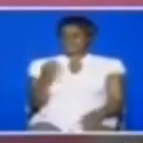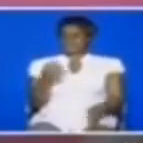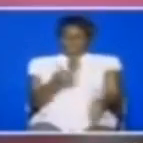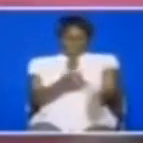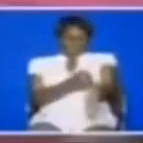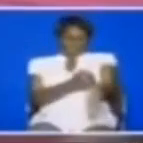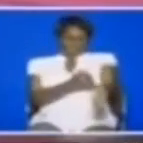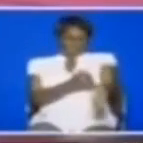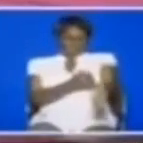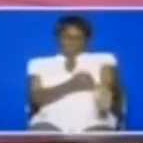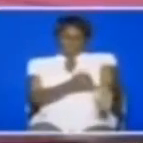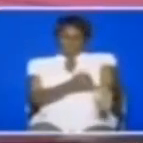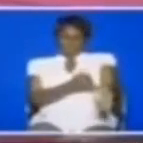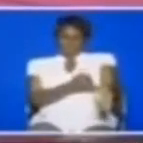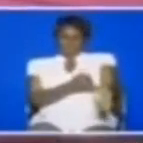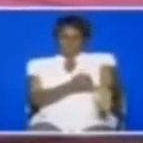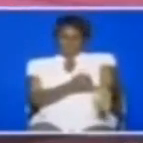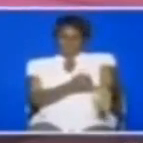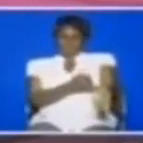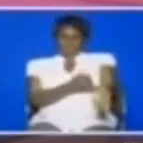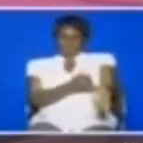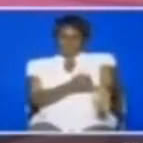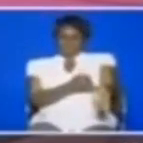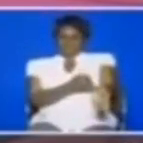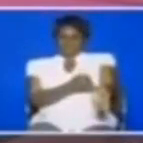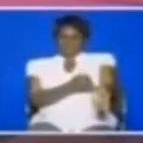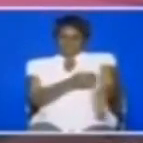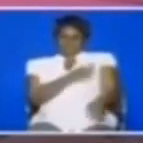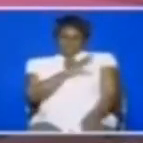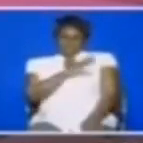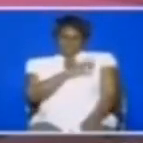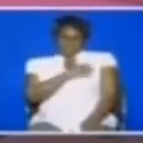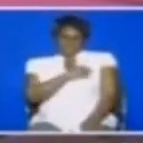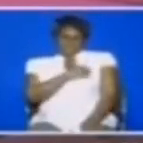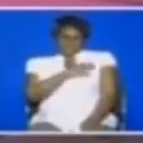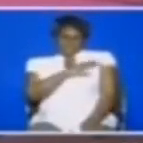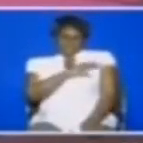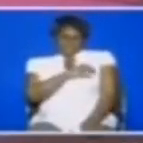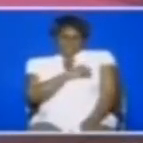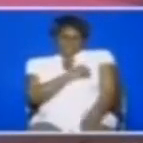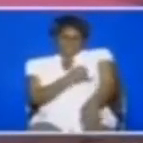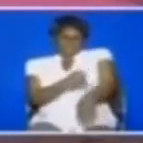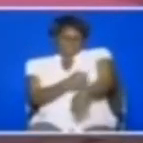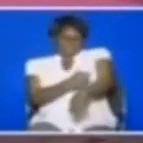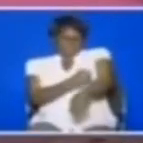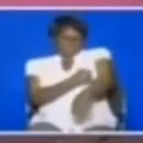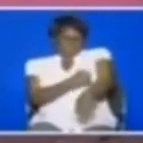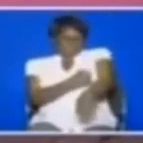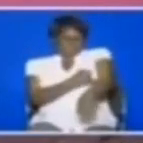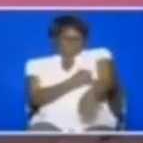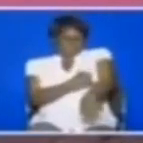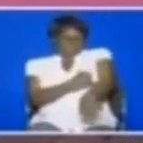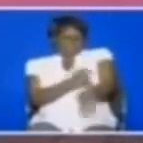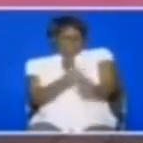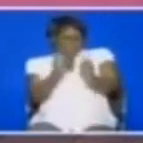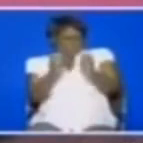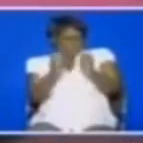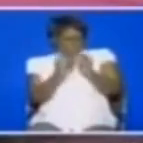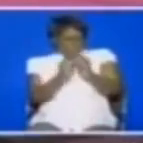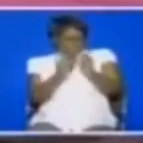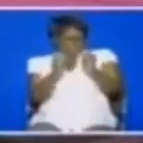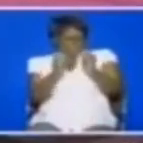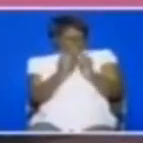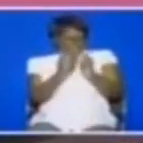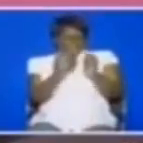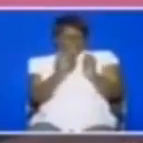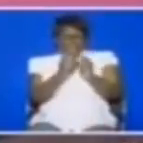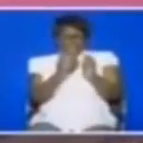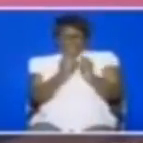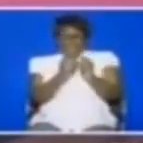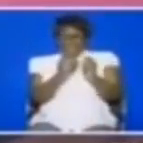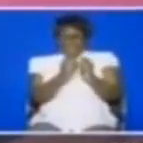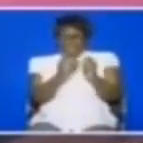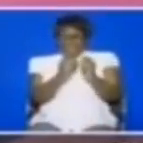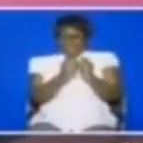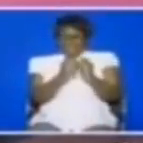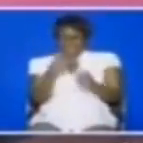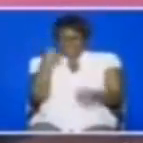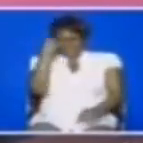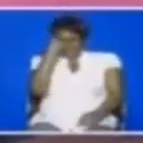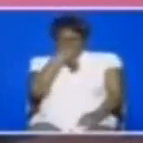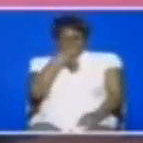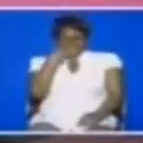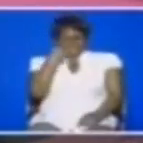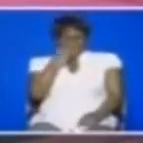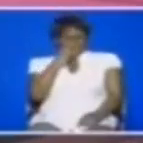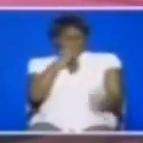another tattoo is Moses Gordon. He patiently lets Mugo work his magic, albeit painfully so. If Gordon's facial expressions